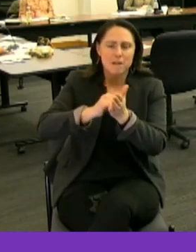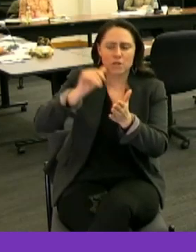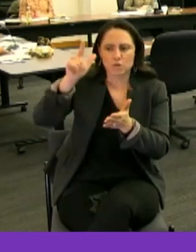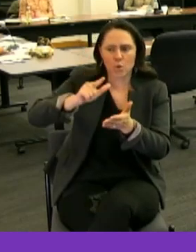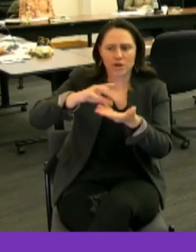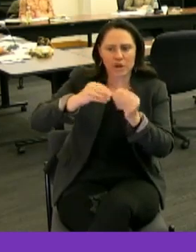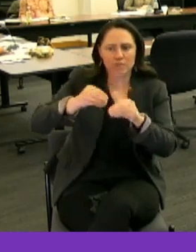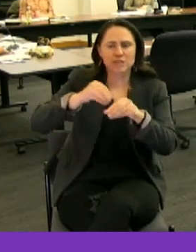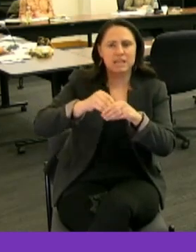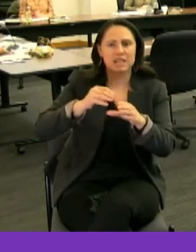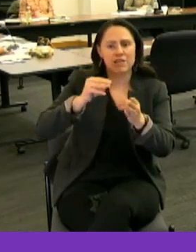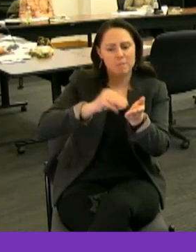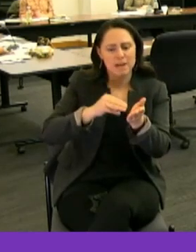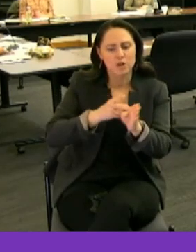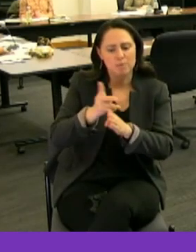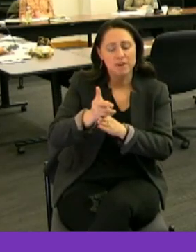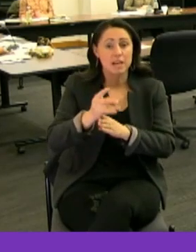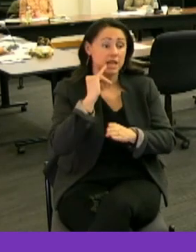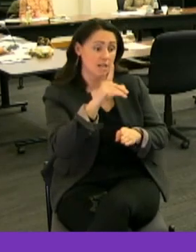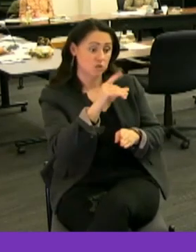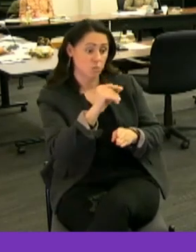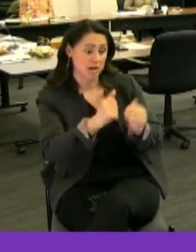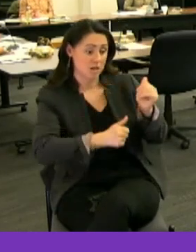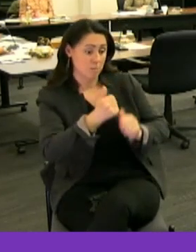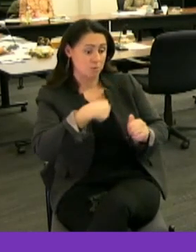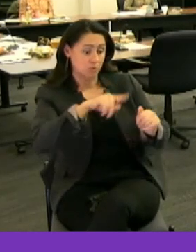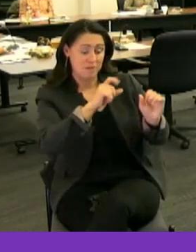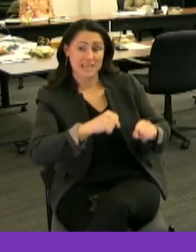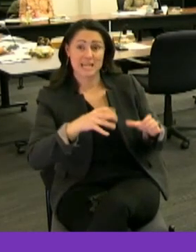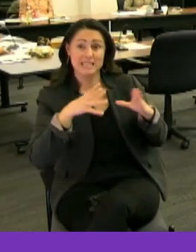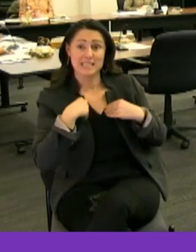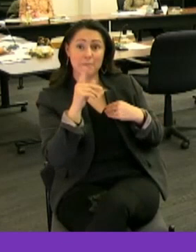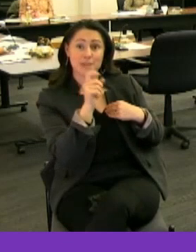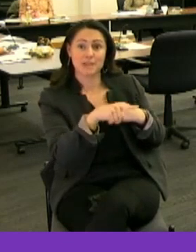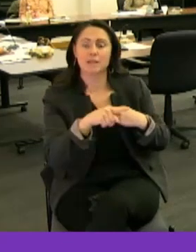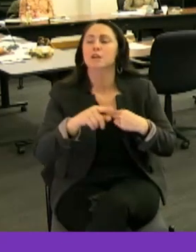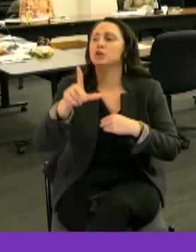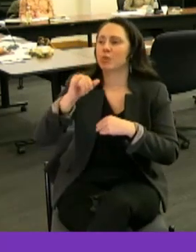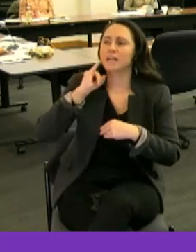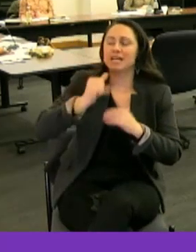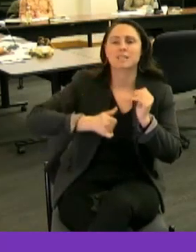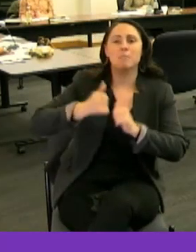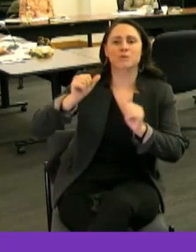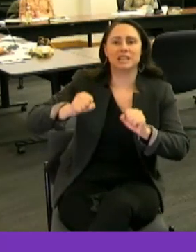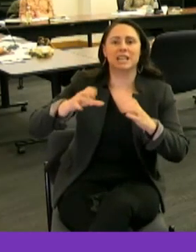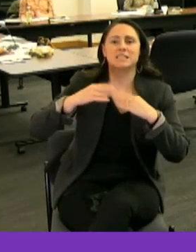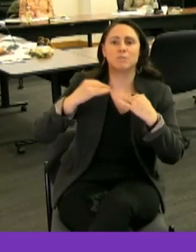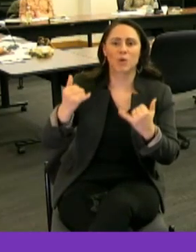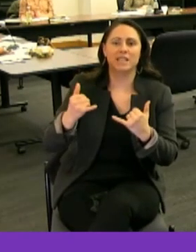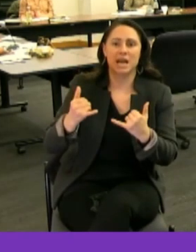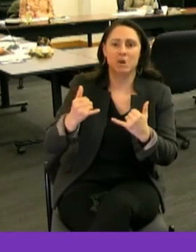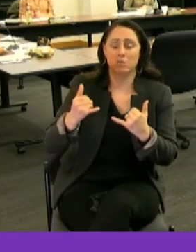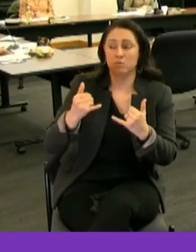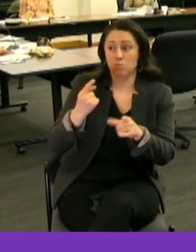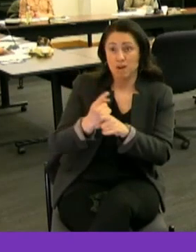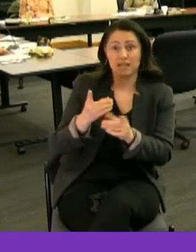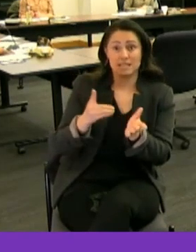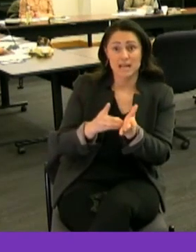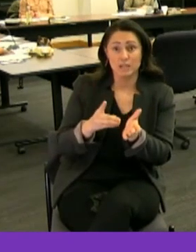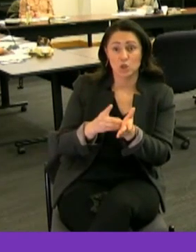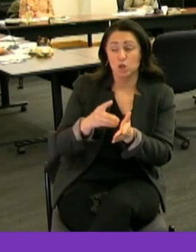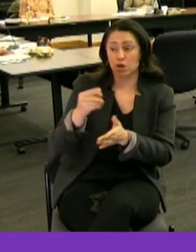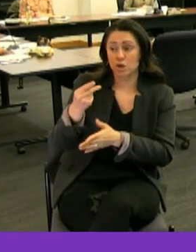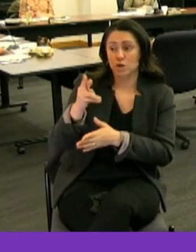profession courses. So is 20 the max that we can accept? 20 is the max, correct, right now, Dr. Gray. And